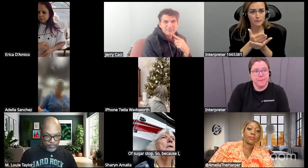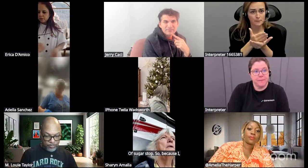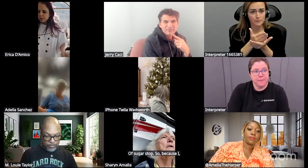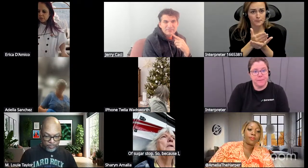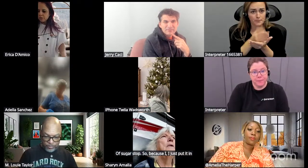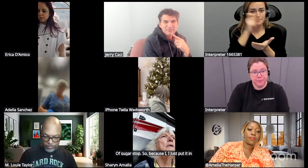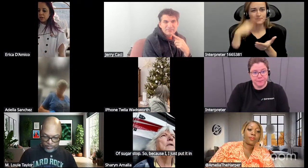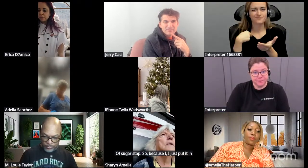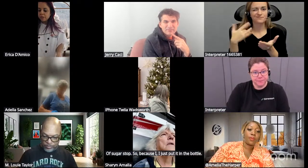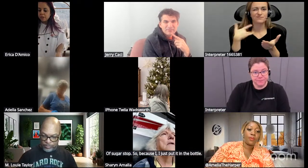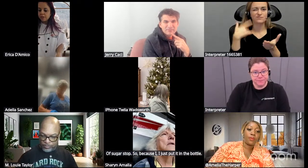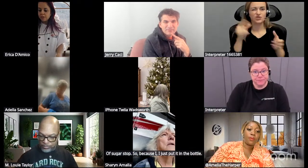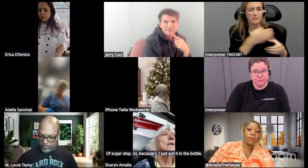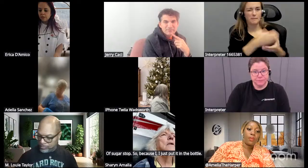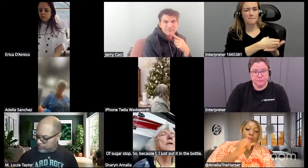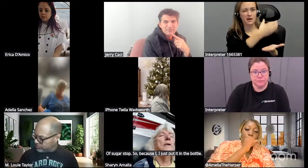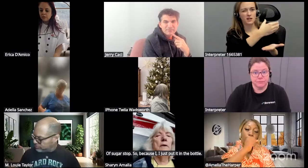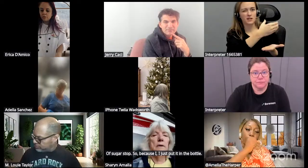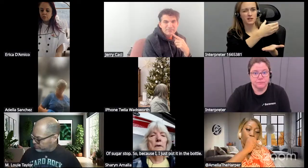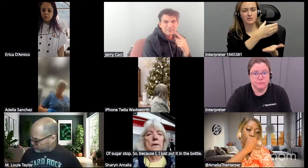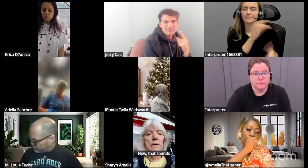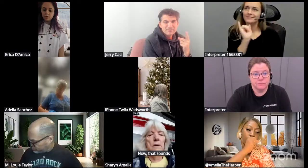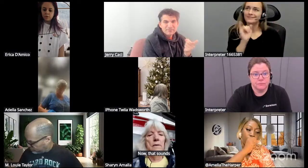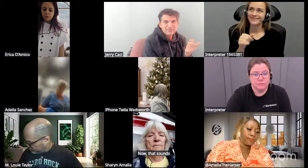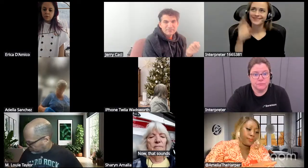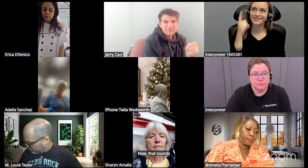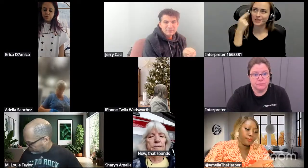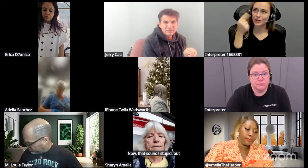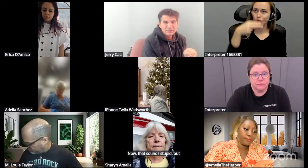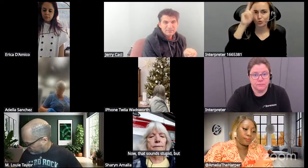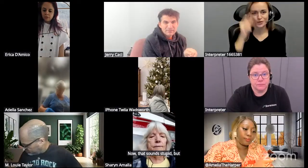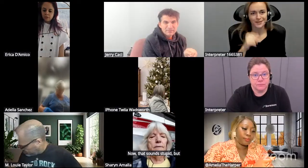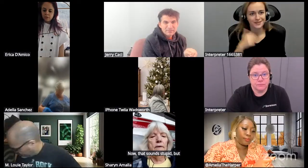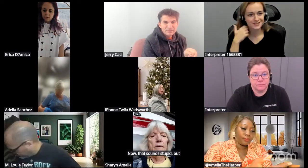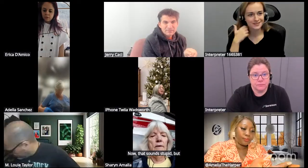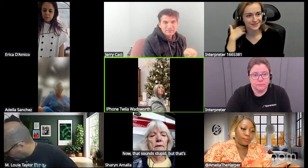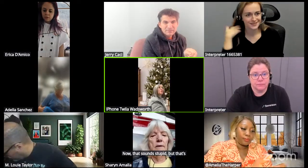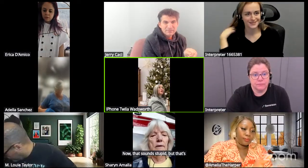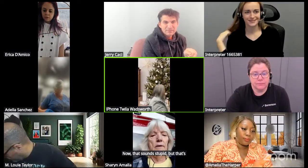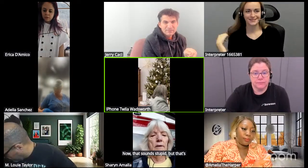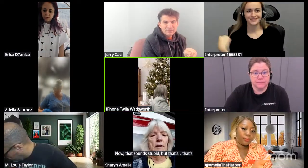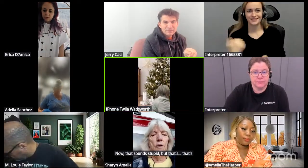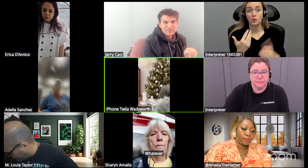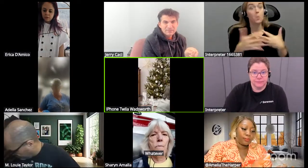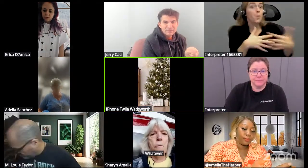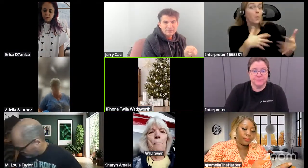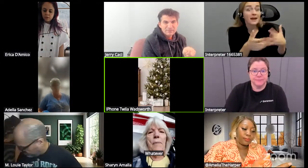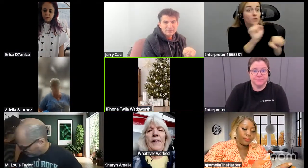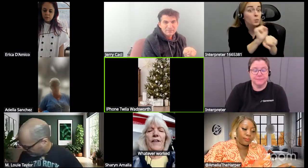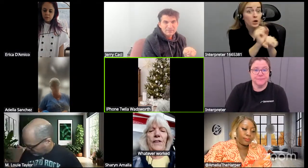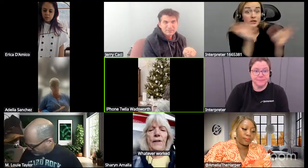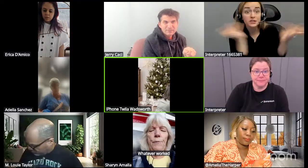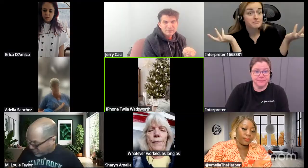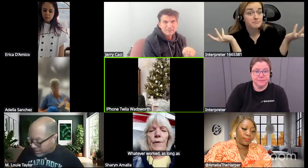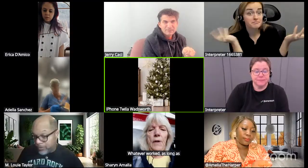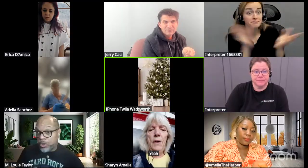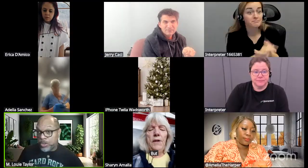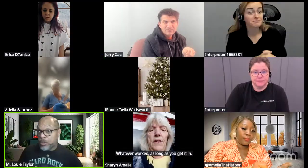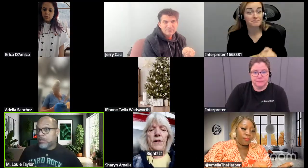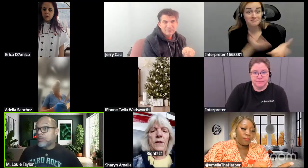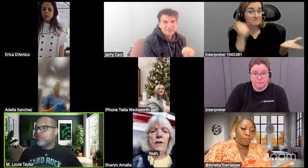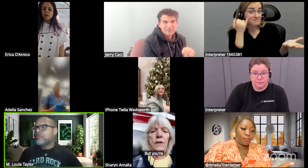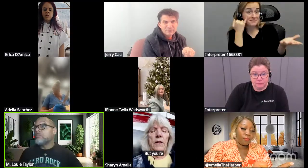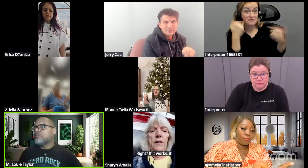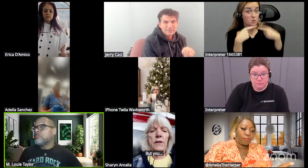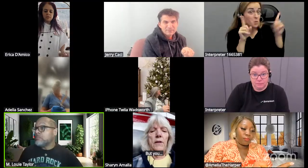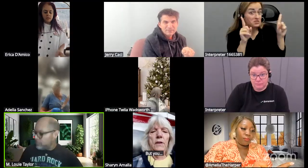the bottle. Now that sounds stupid, but that's that's what Mama Whatever said. works, as long Yeah. as you get it Right. in. If it works, it works.